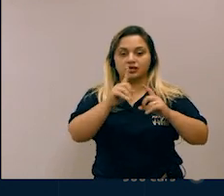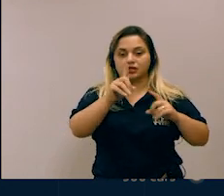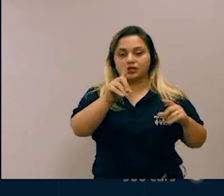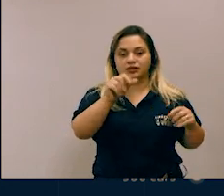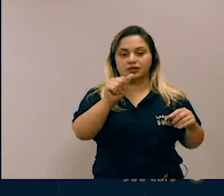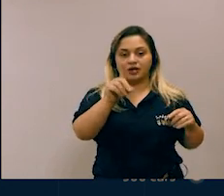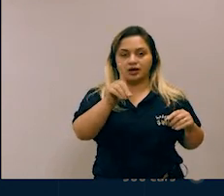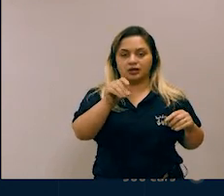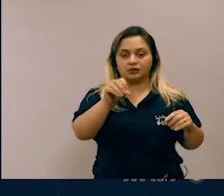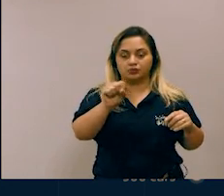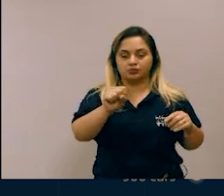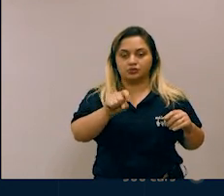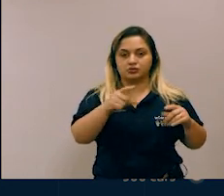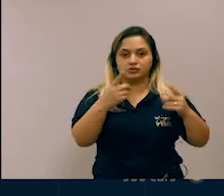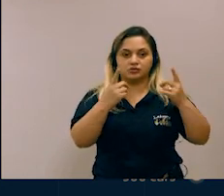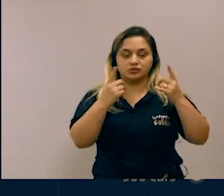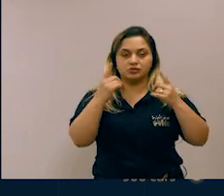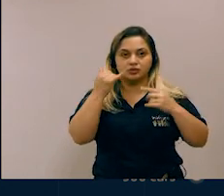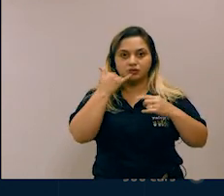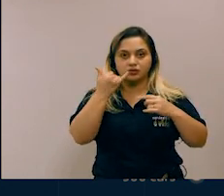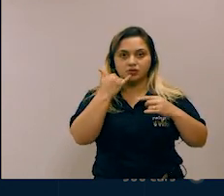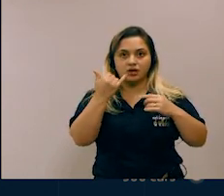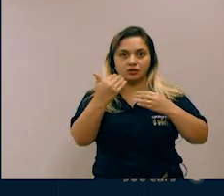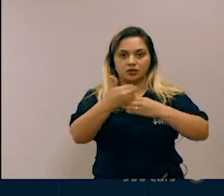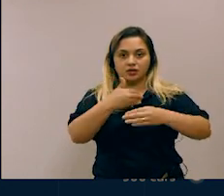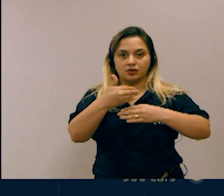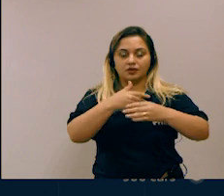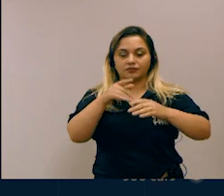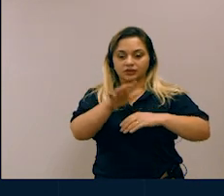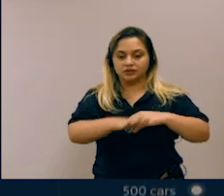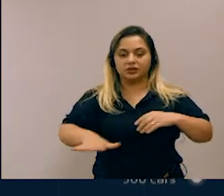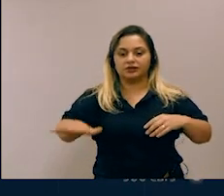industrial area. For Israel, it's a lot.